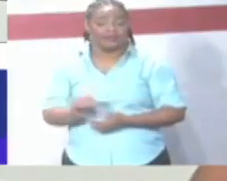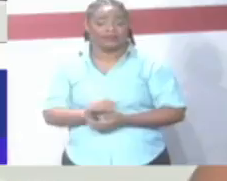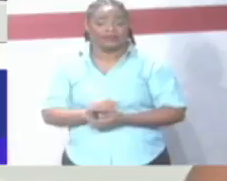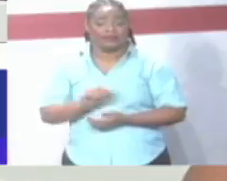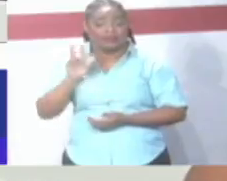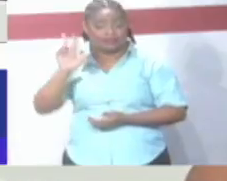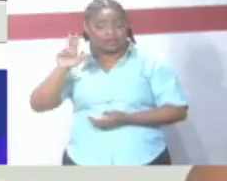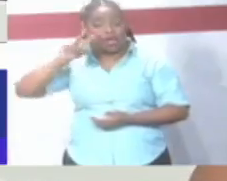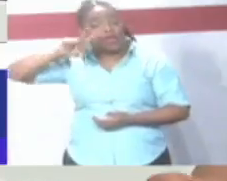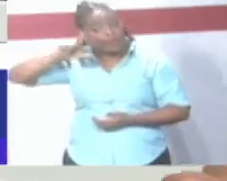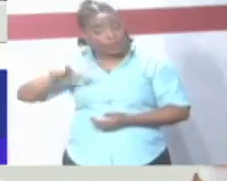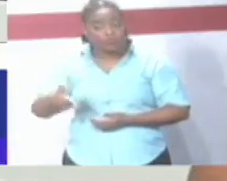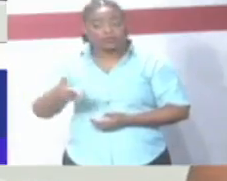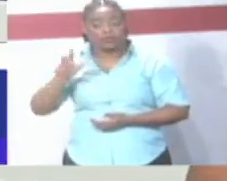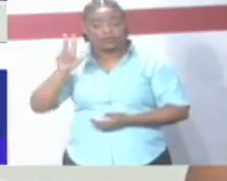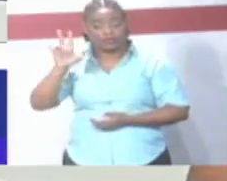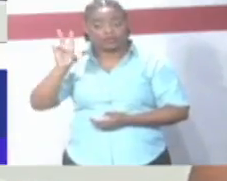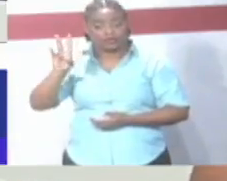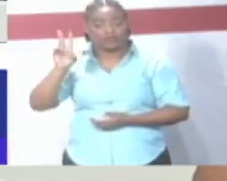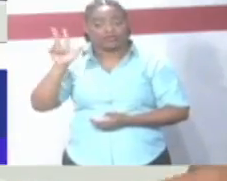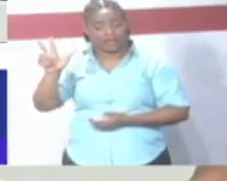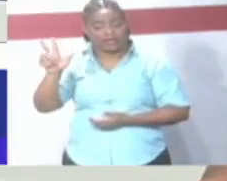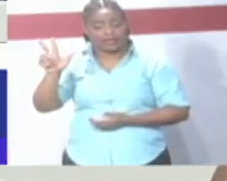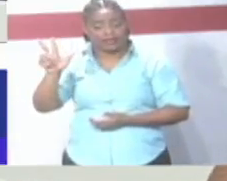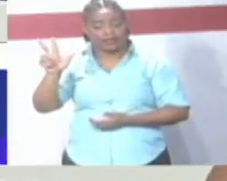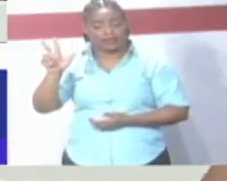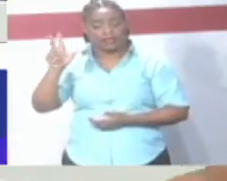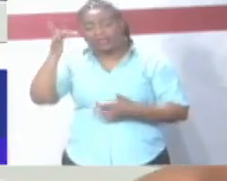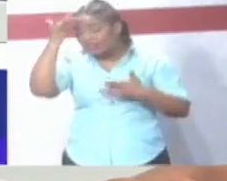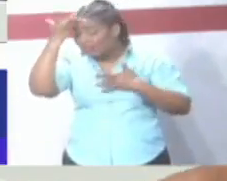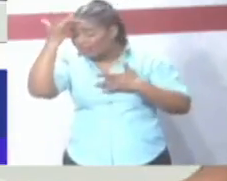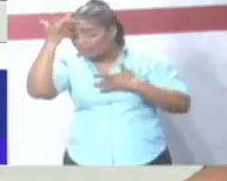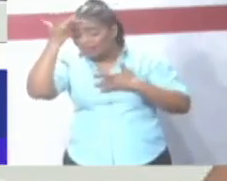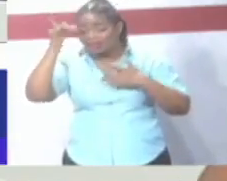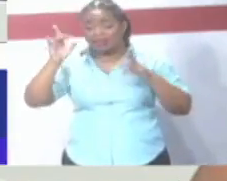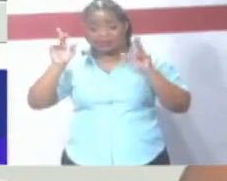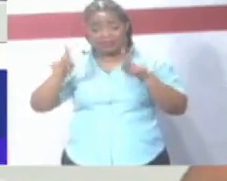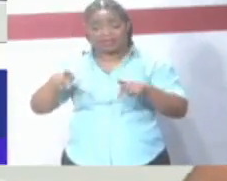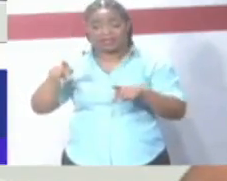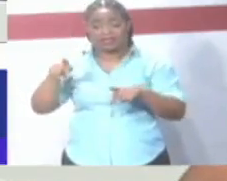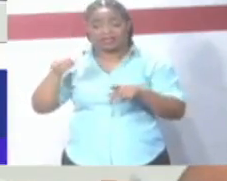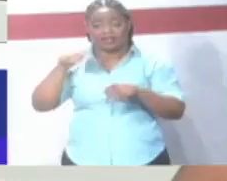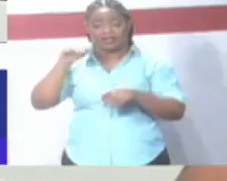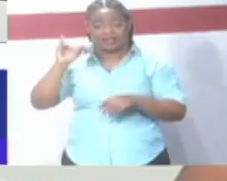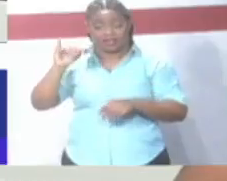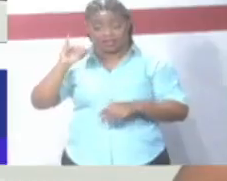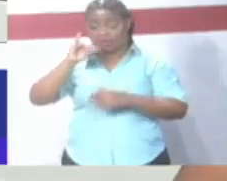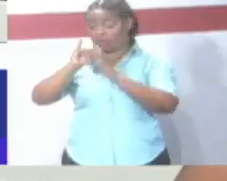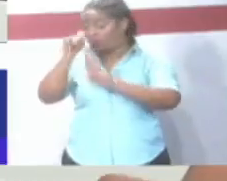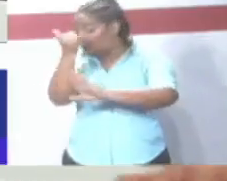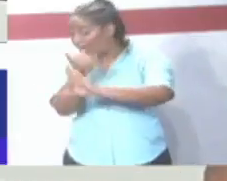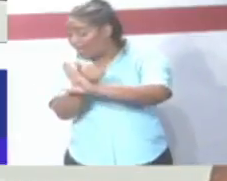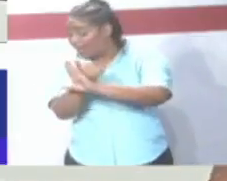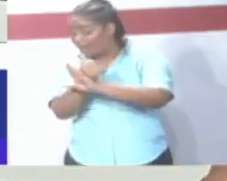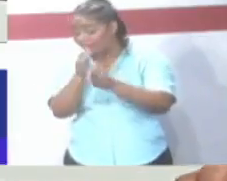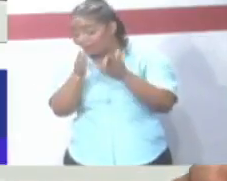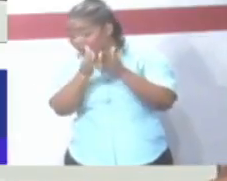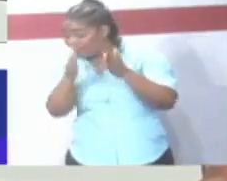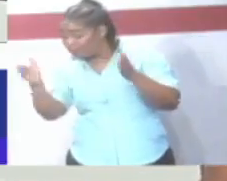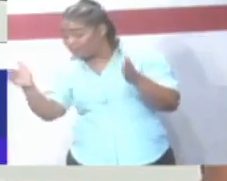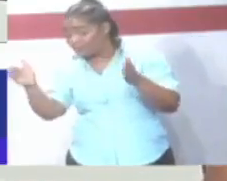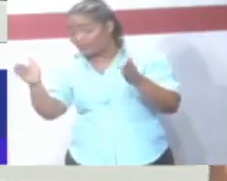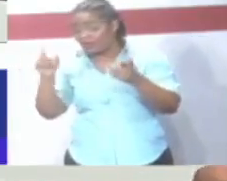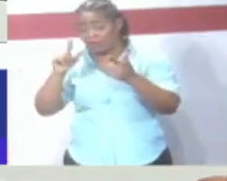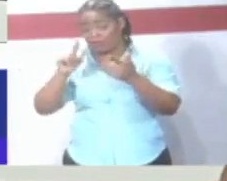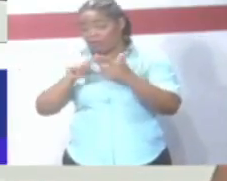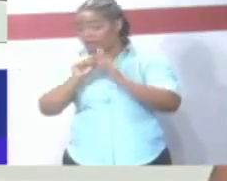3,173 patients that would have been hospitalized between July 15th and July 22nd and September